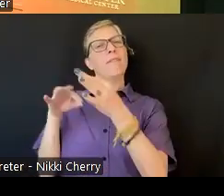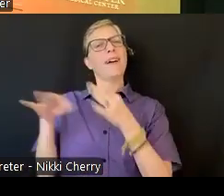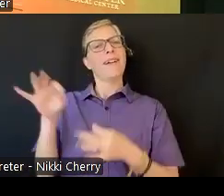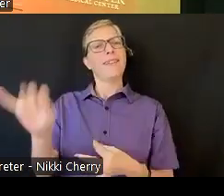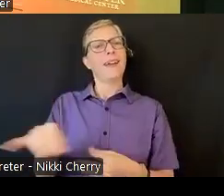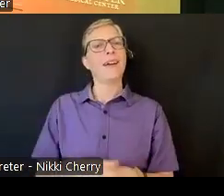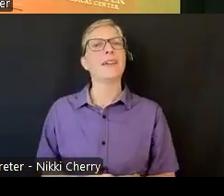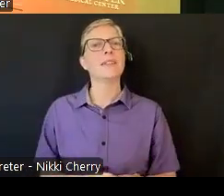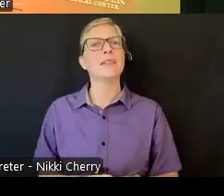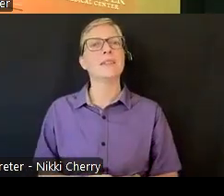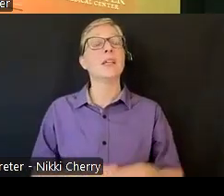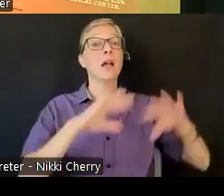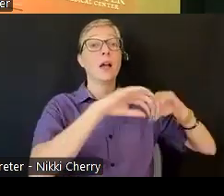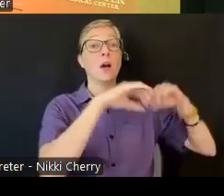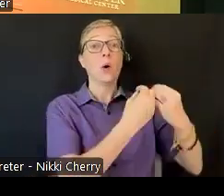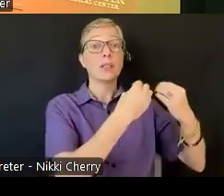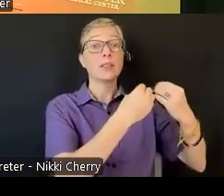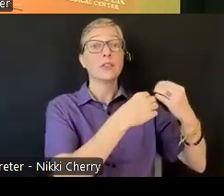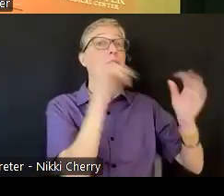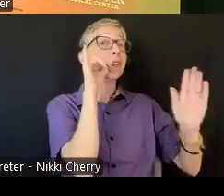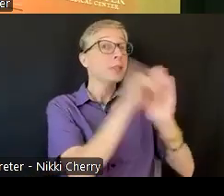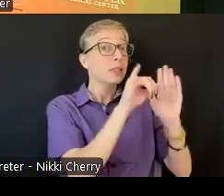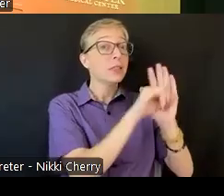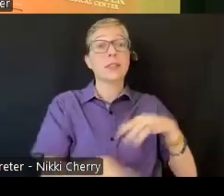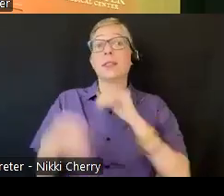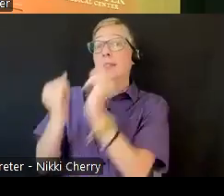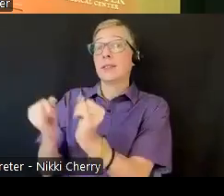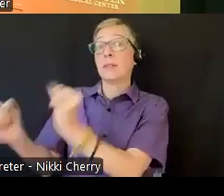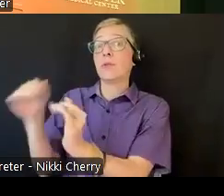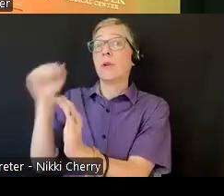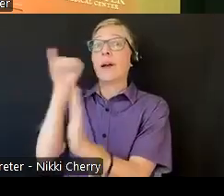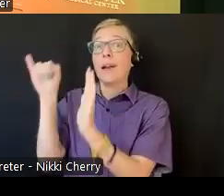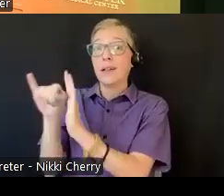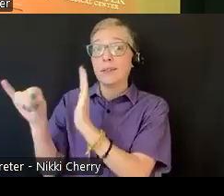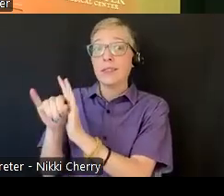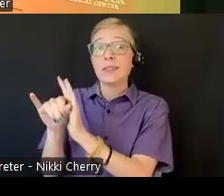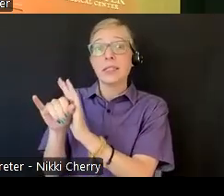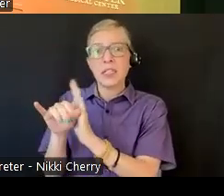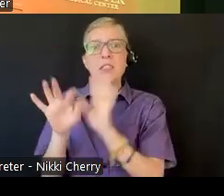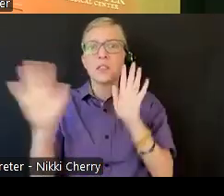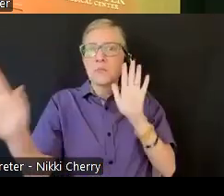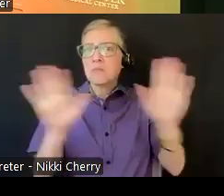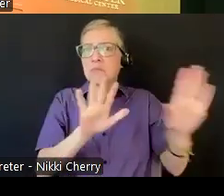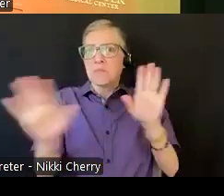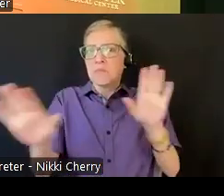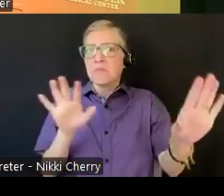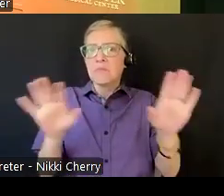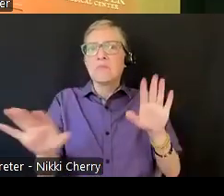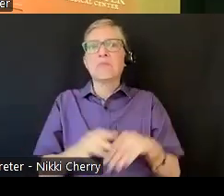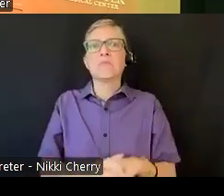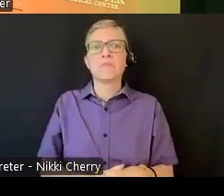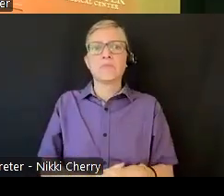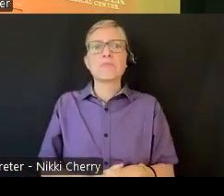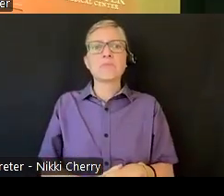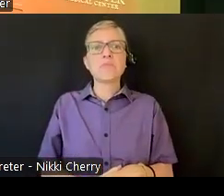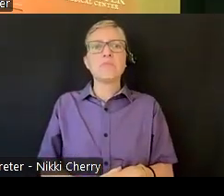identity, values, and data. I hope I don't do too much of a pedantic talk. And I also talked a little bit